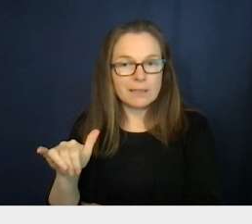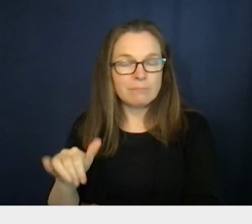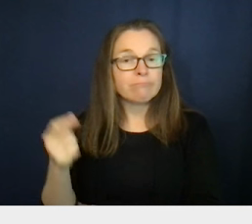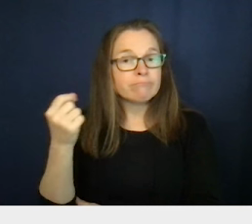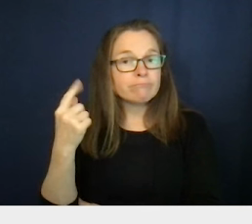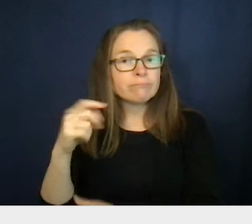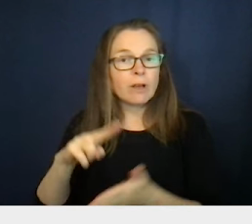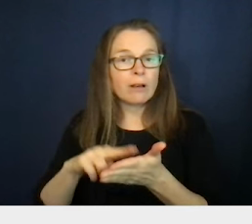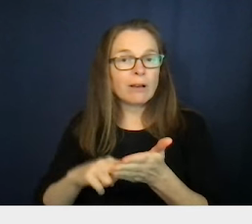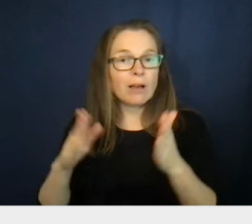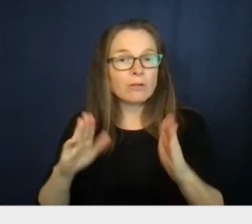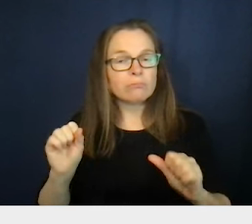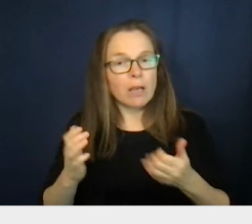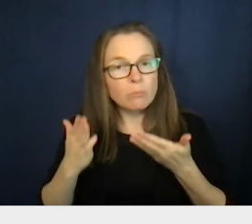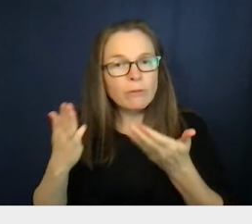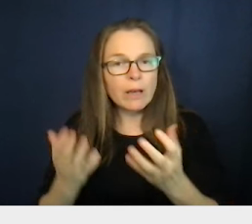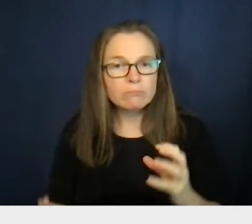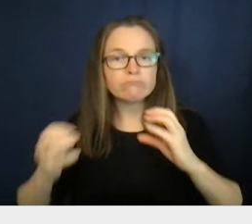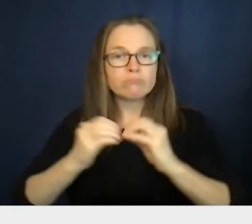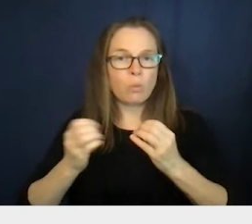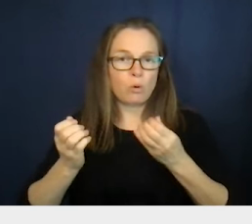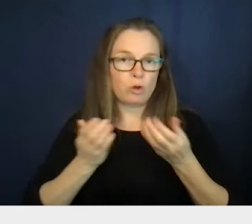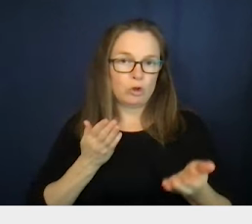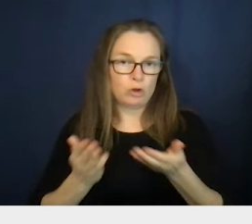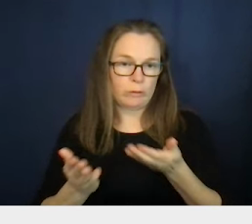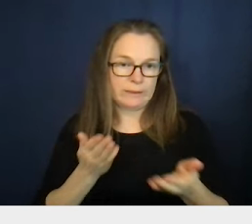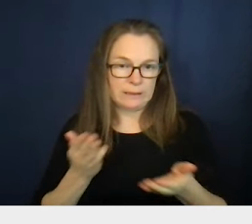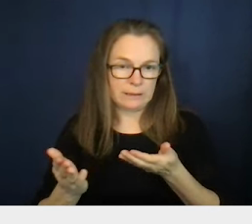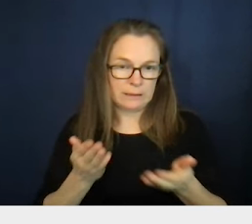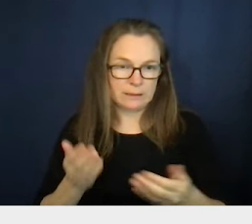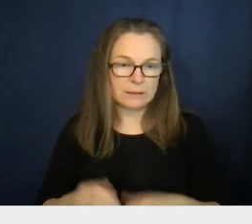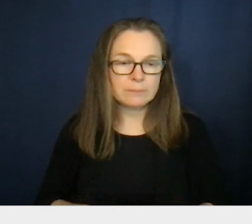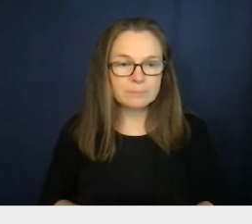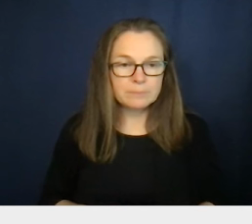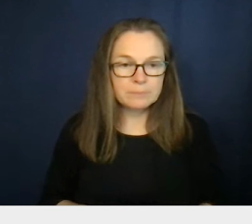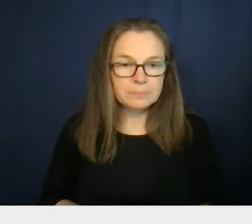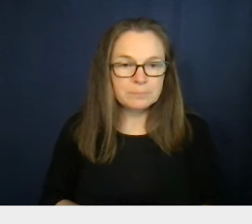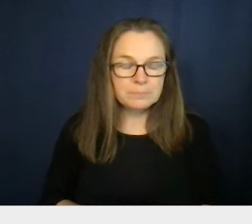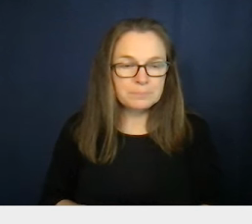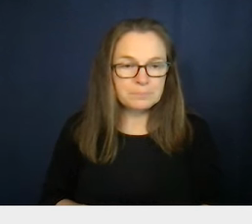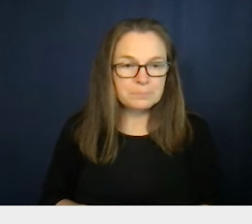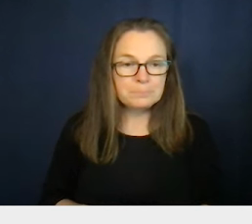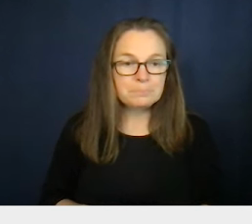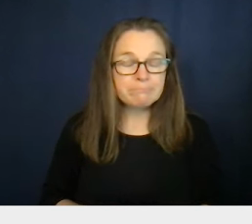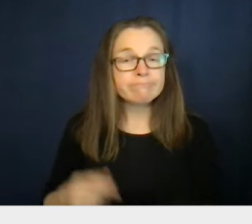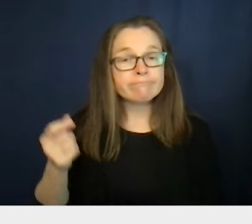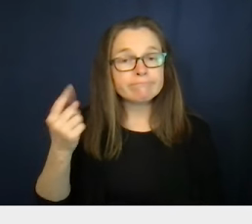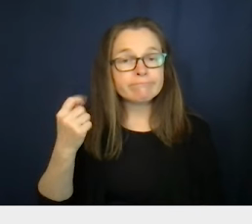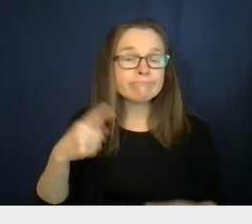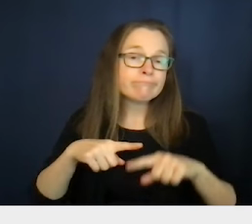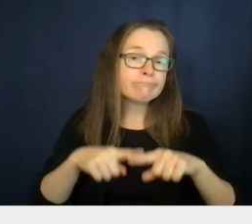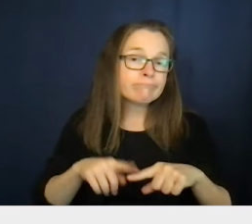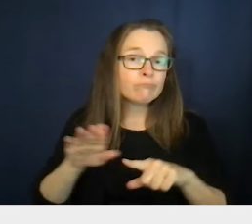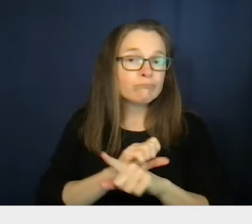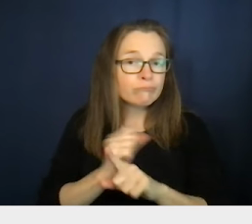Contractors may provide more services than can be reimbursed from their county allocation, and in some cases may